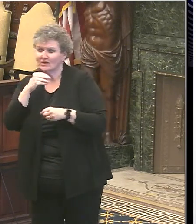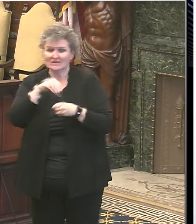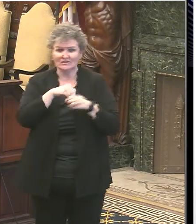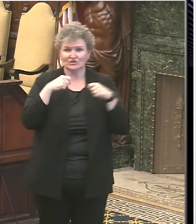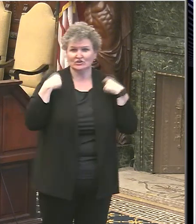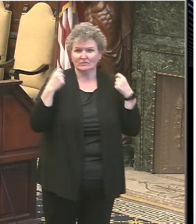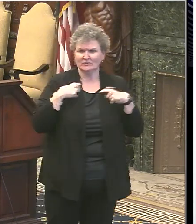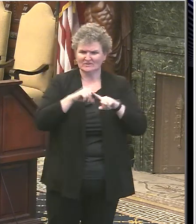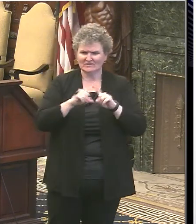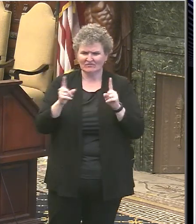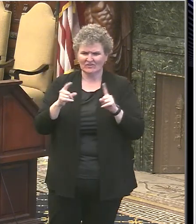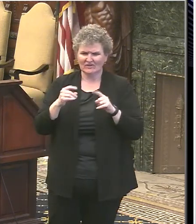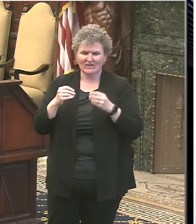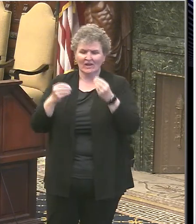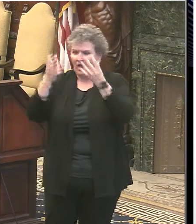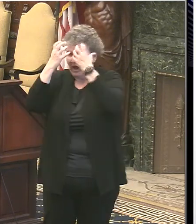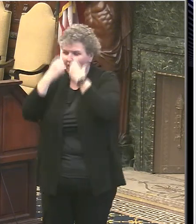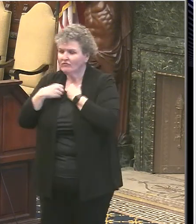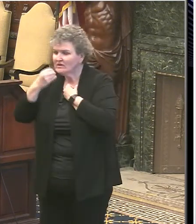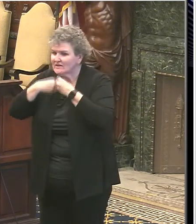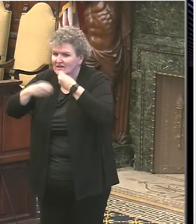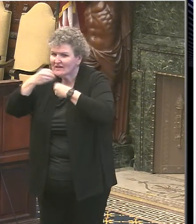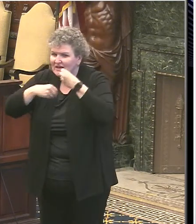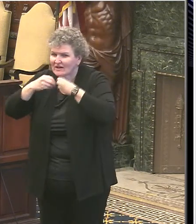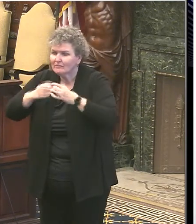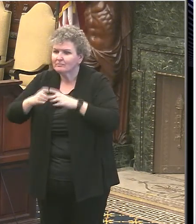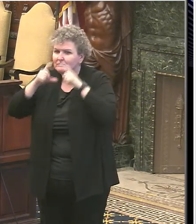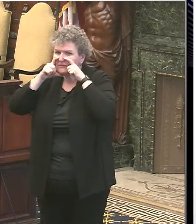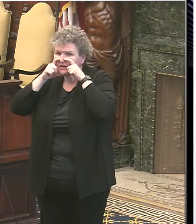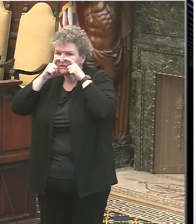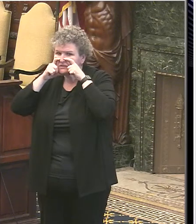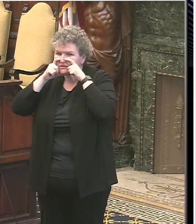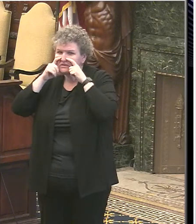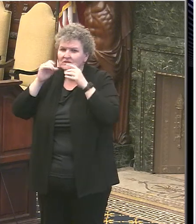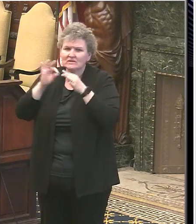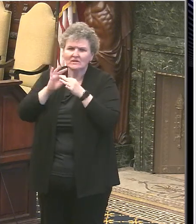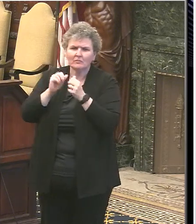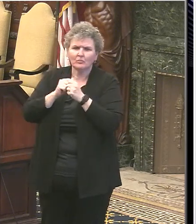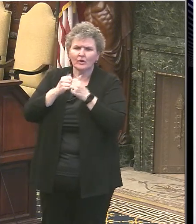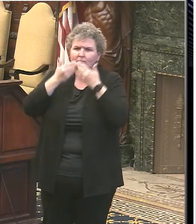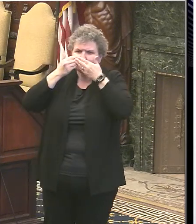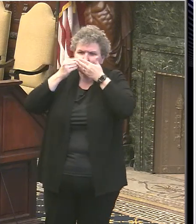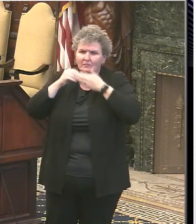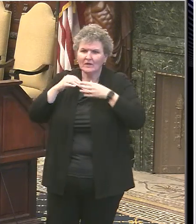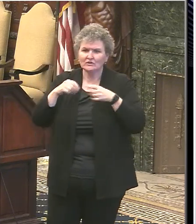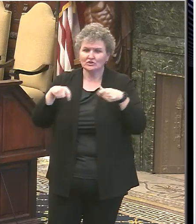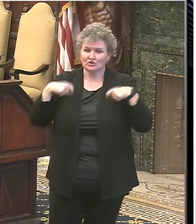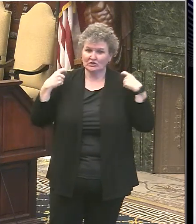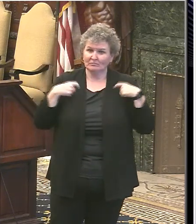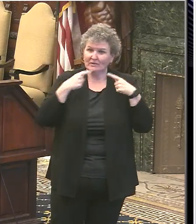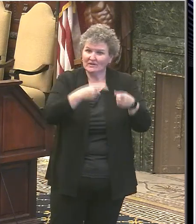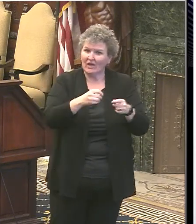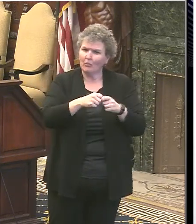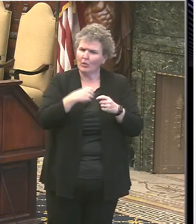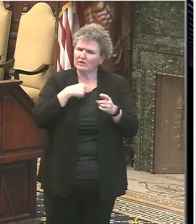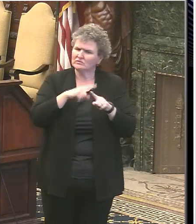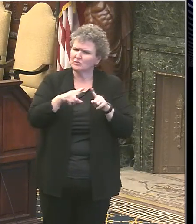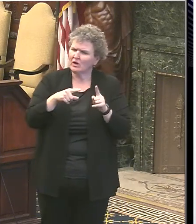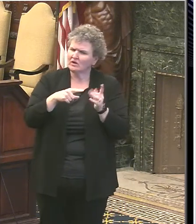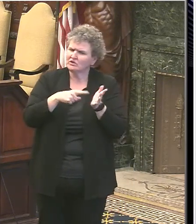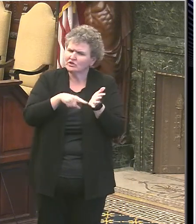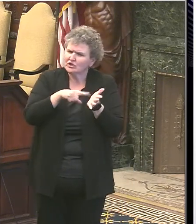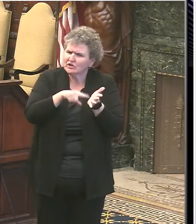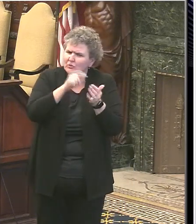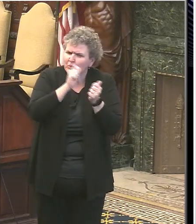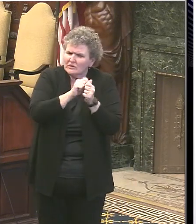have to take your mask off obviously to eat or drink. So with gyms having masks on, what study are you looking at when you make the